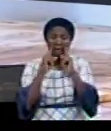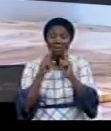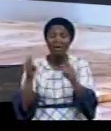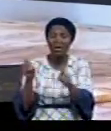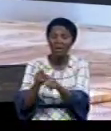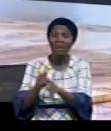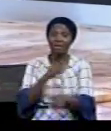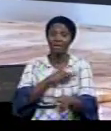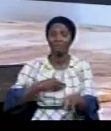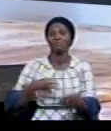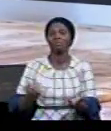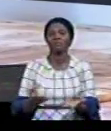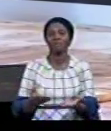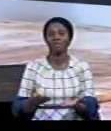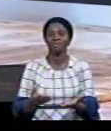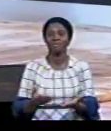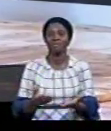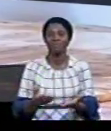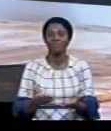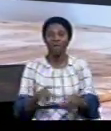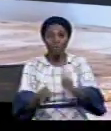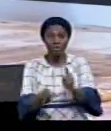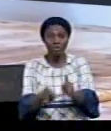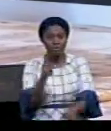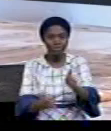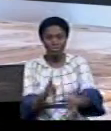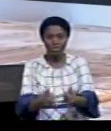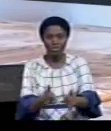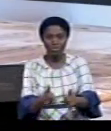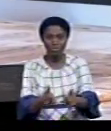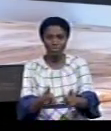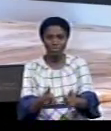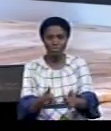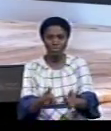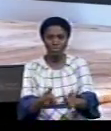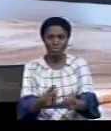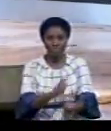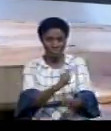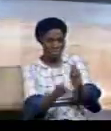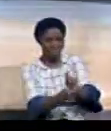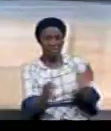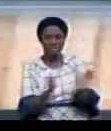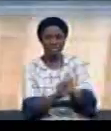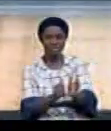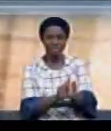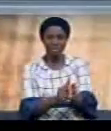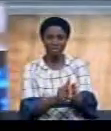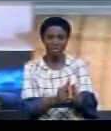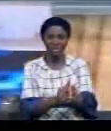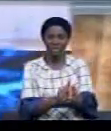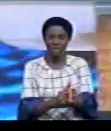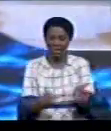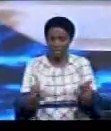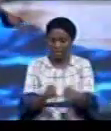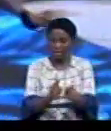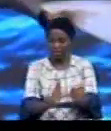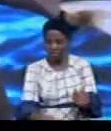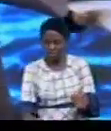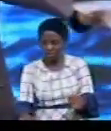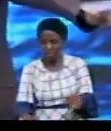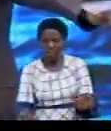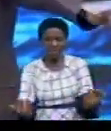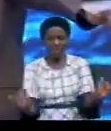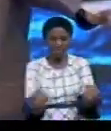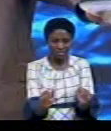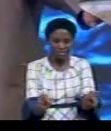like children. But people reverse that, like children, like fathers. And so, as the